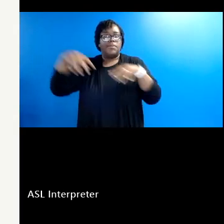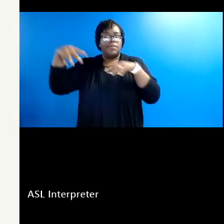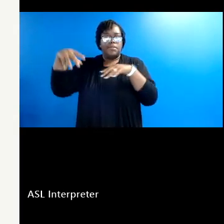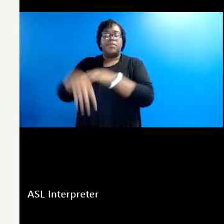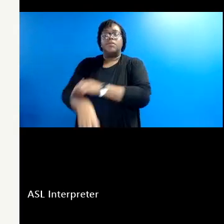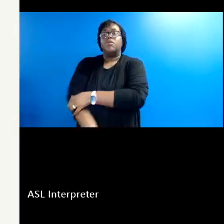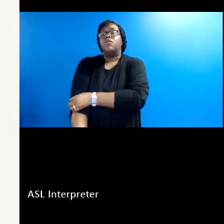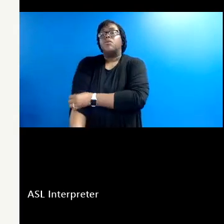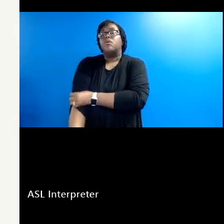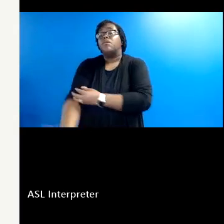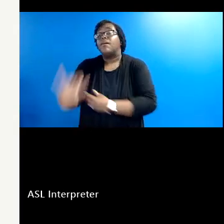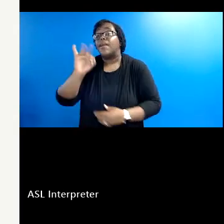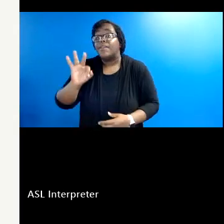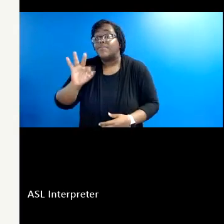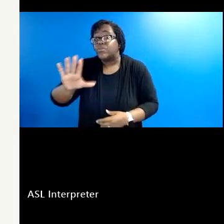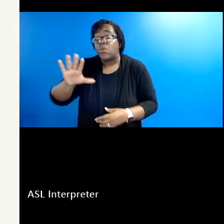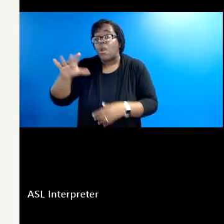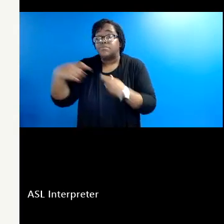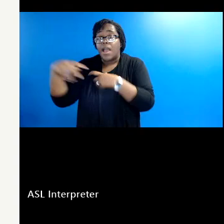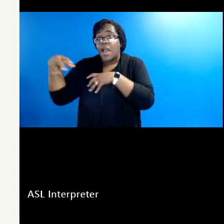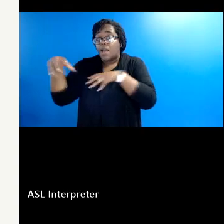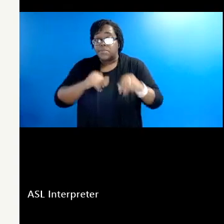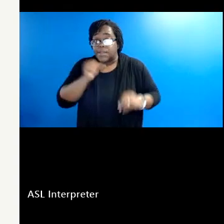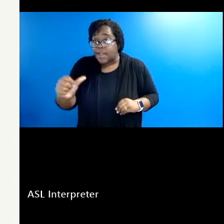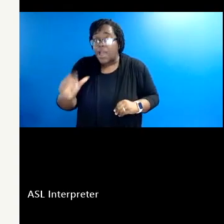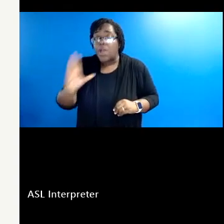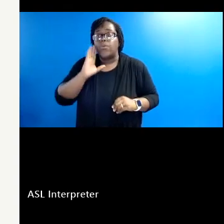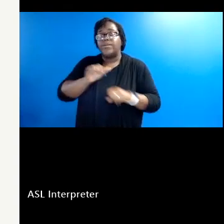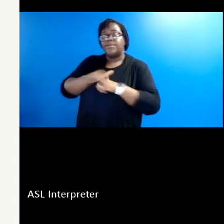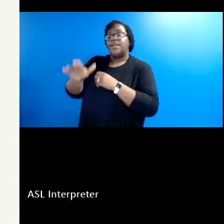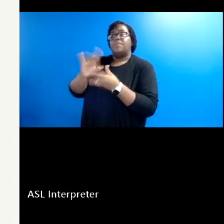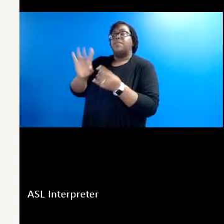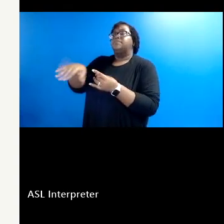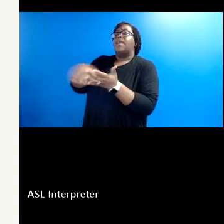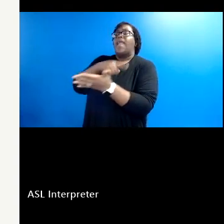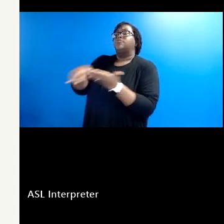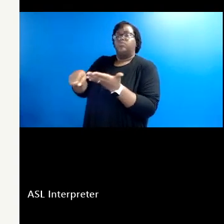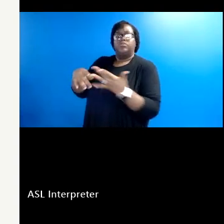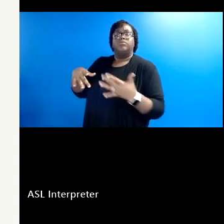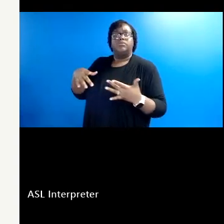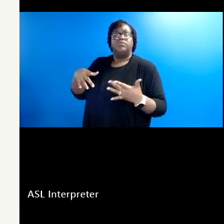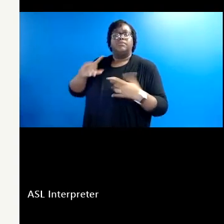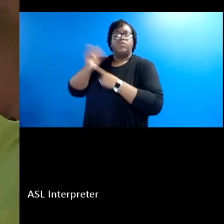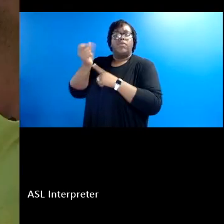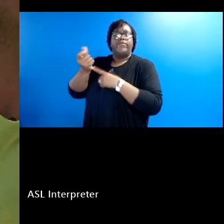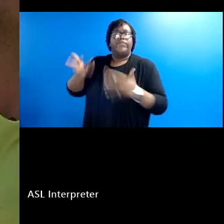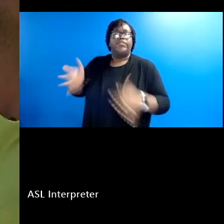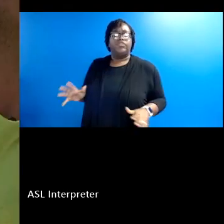your power was not turned off, we will send you a notice of cancellation that the event is over. Let's go to the next slide.